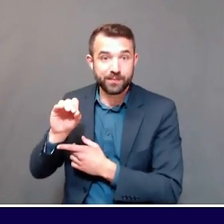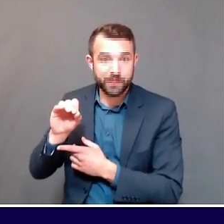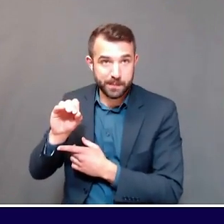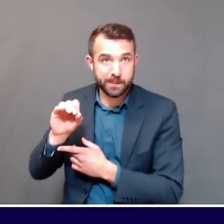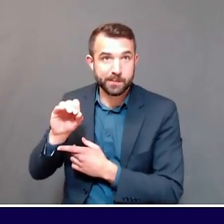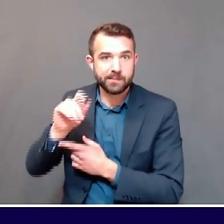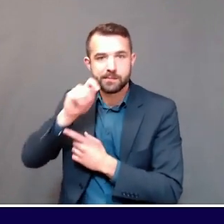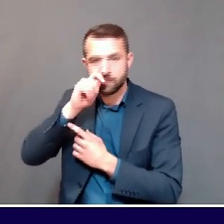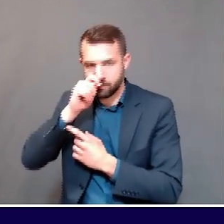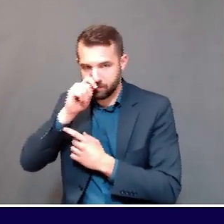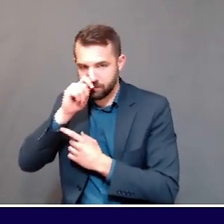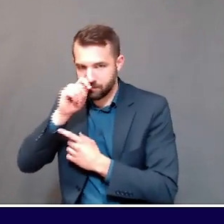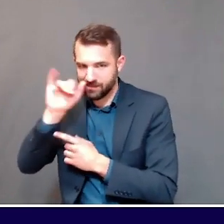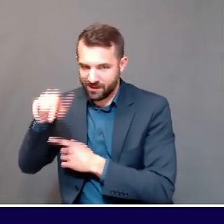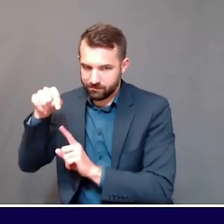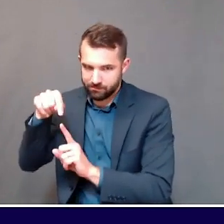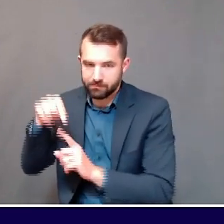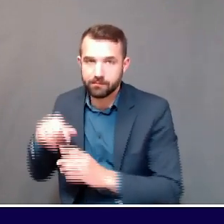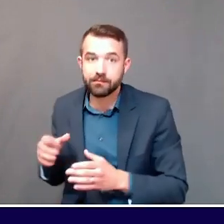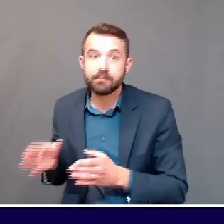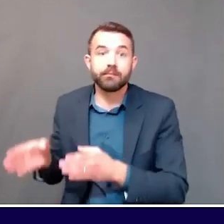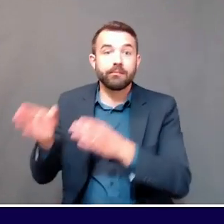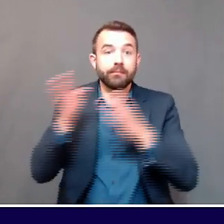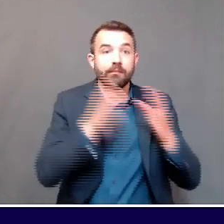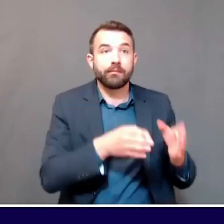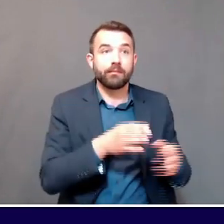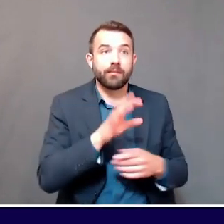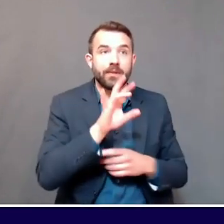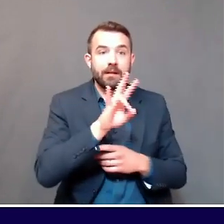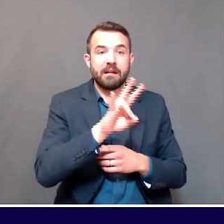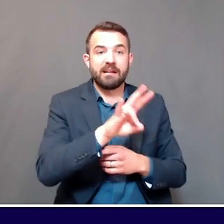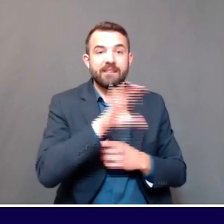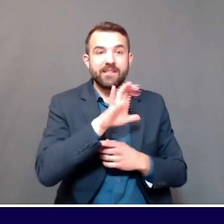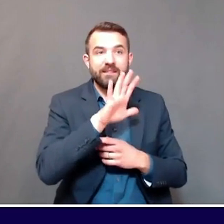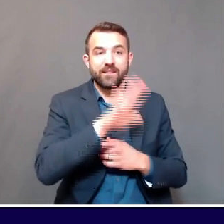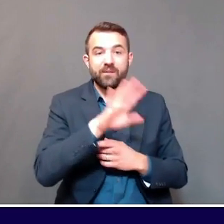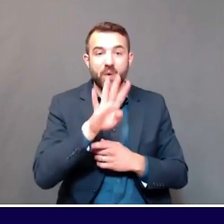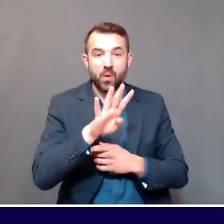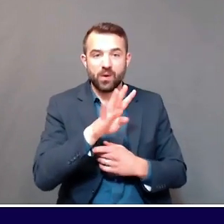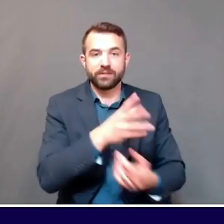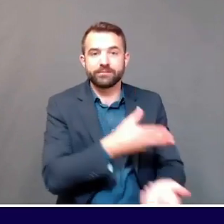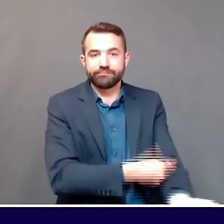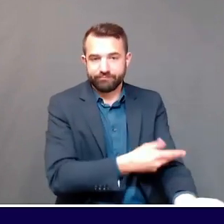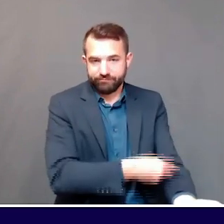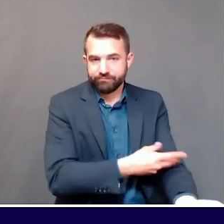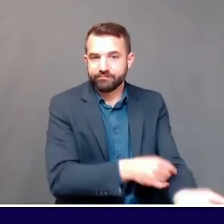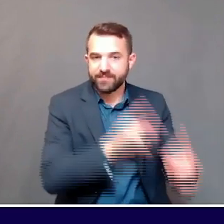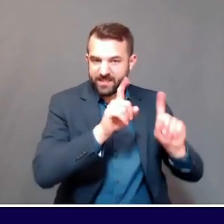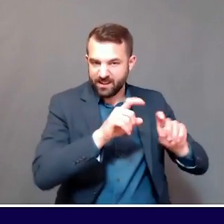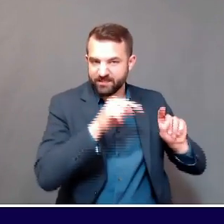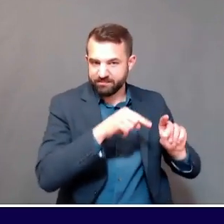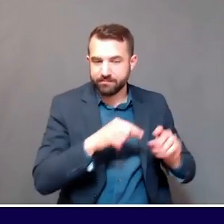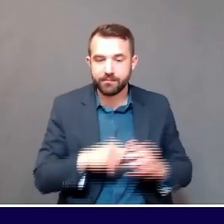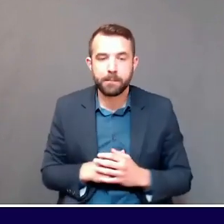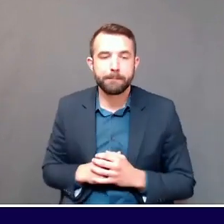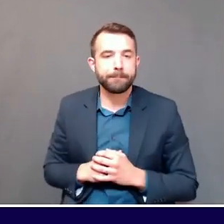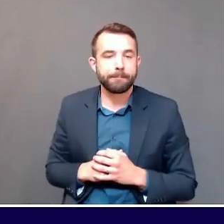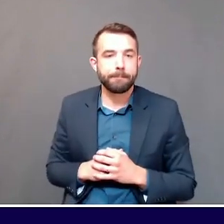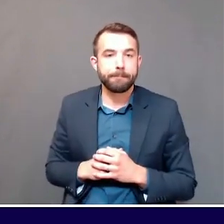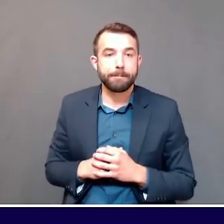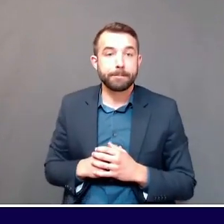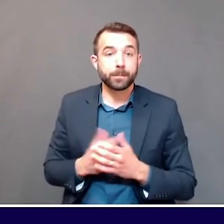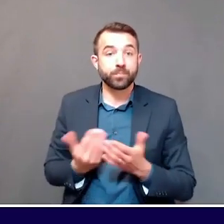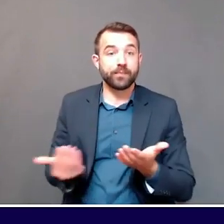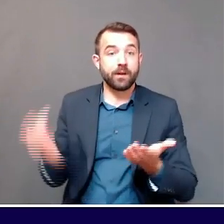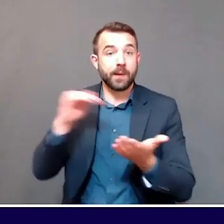were PCR tests, and 754 were antibody tests. Again, we've still